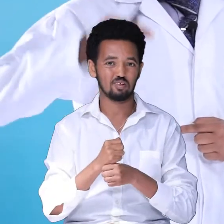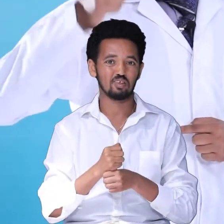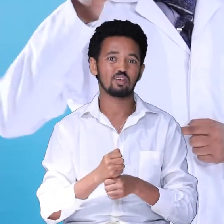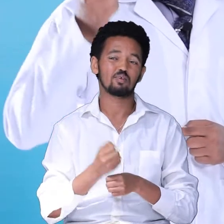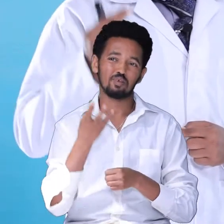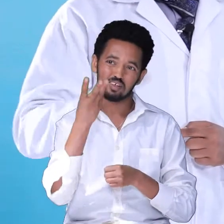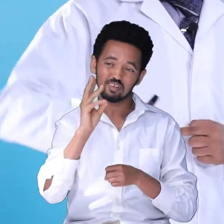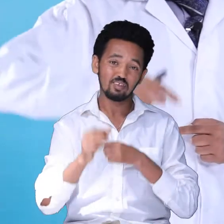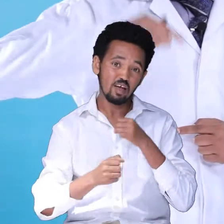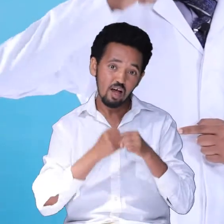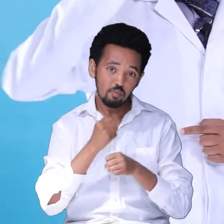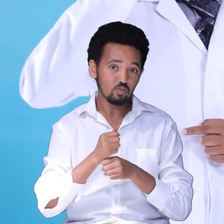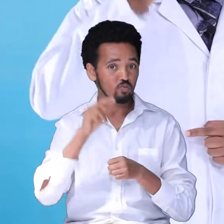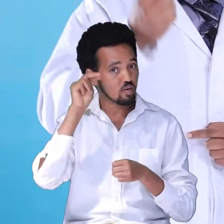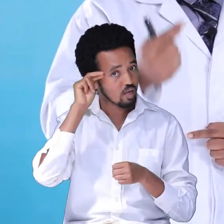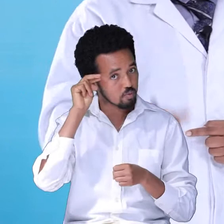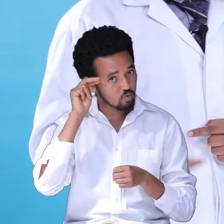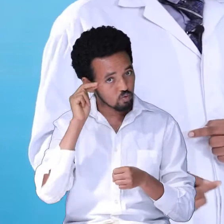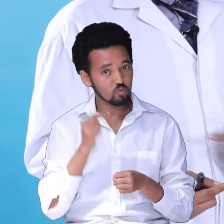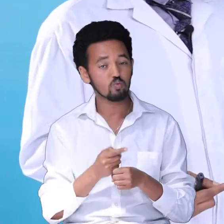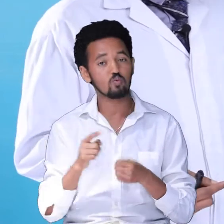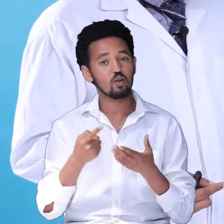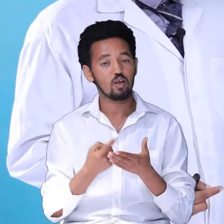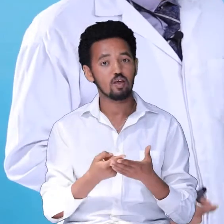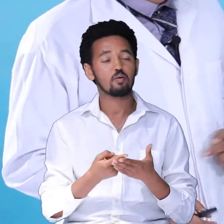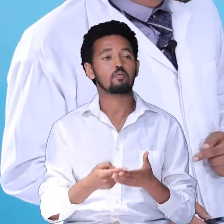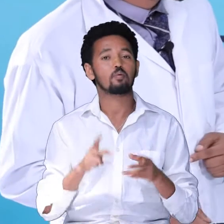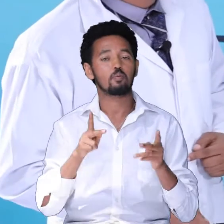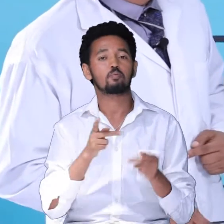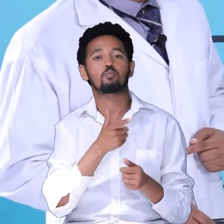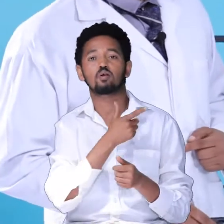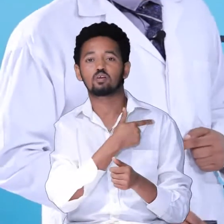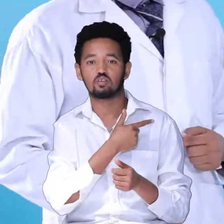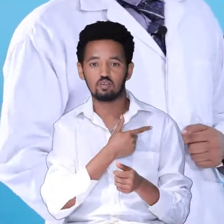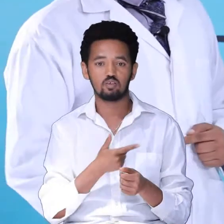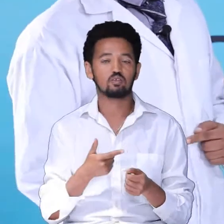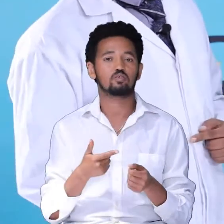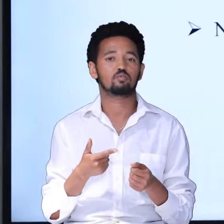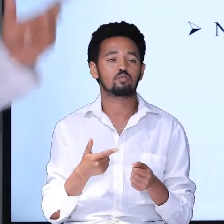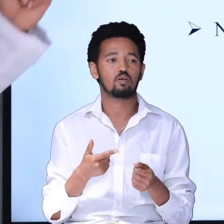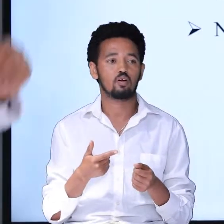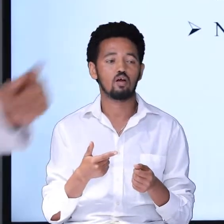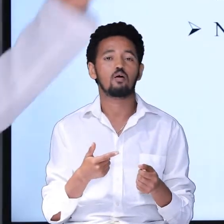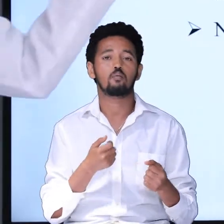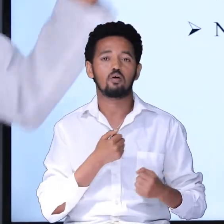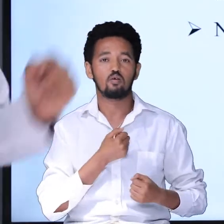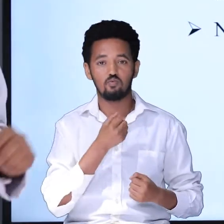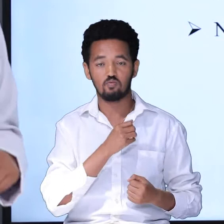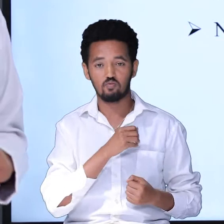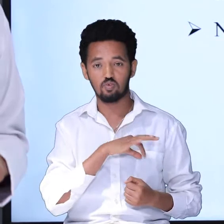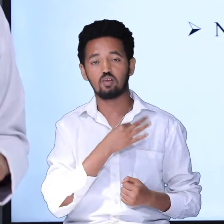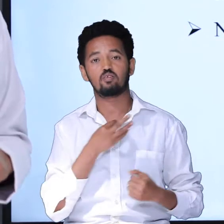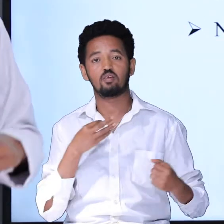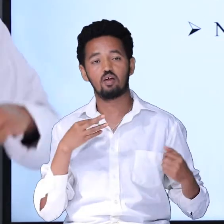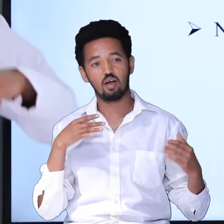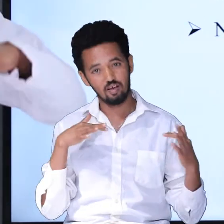of 16, Napoleon Bonaparte got second lieutenant in the French army. He had won